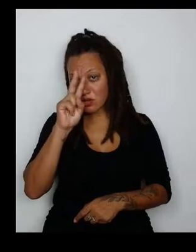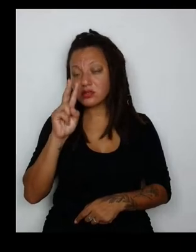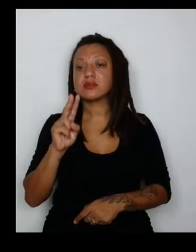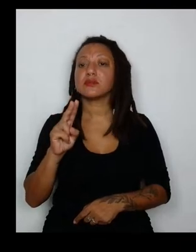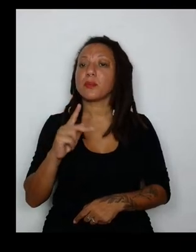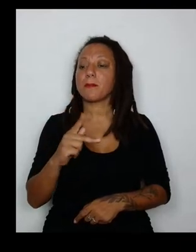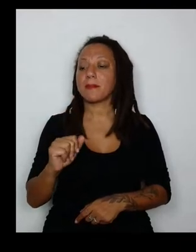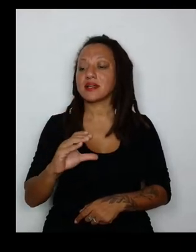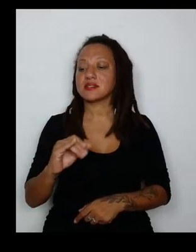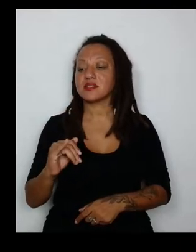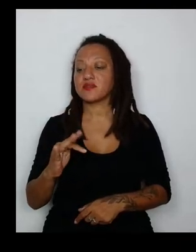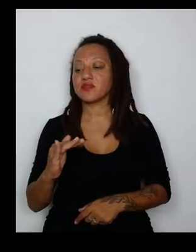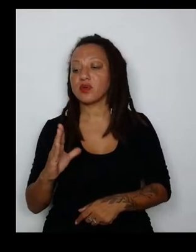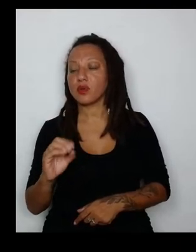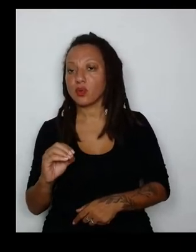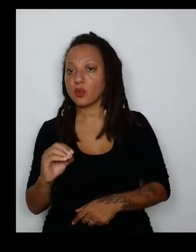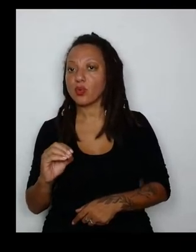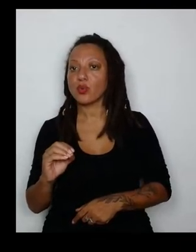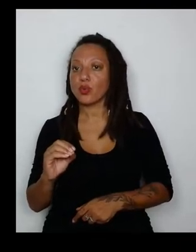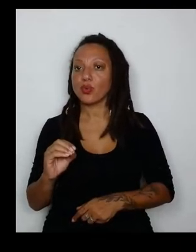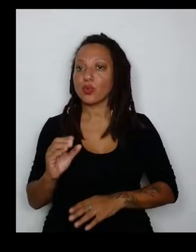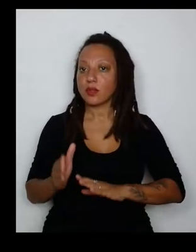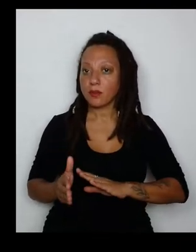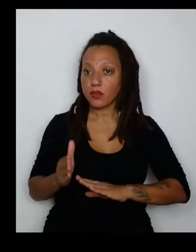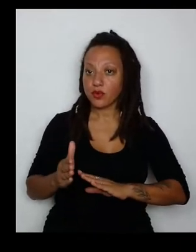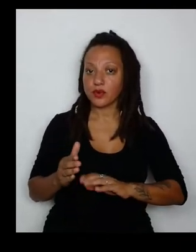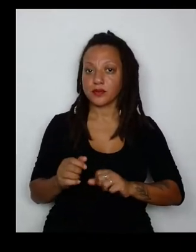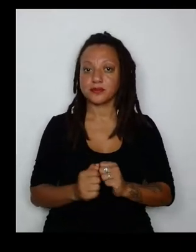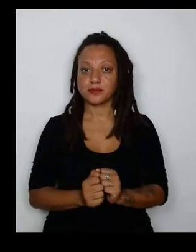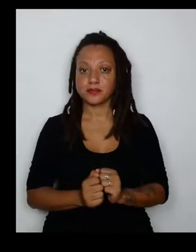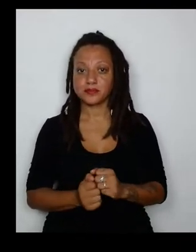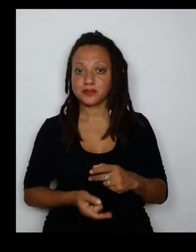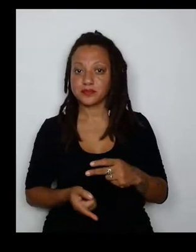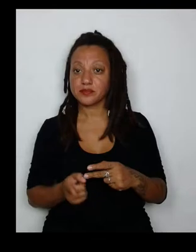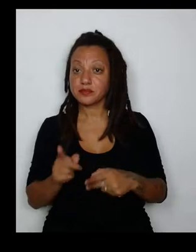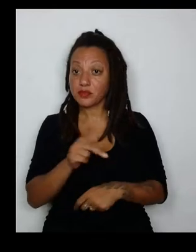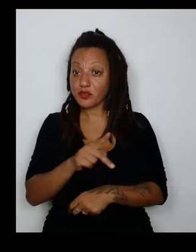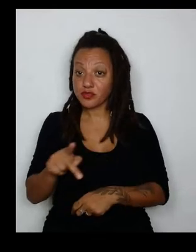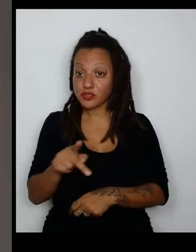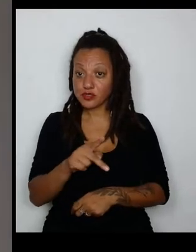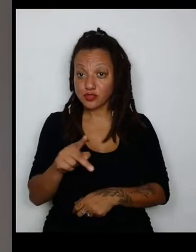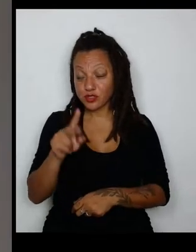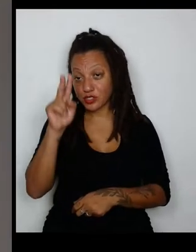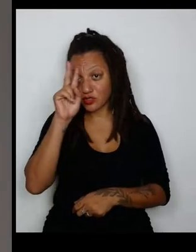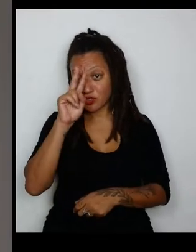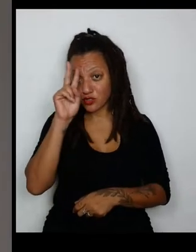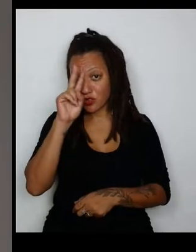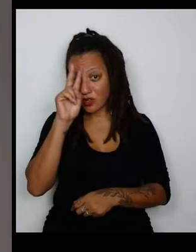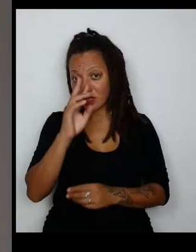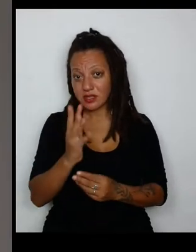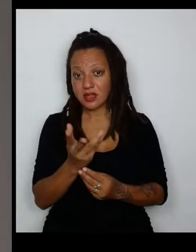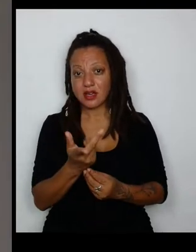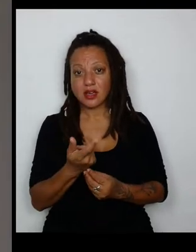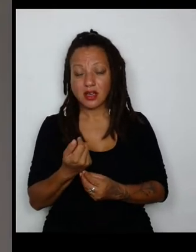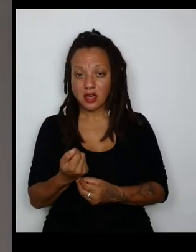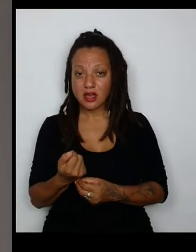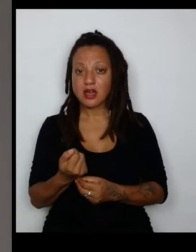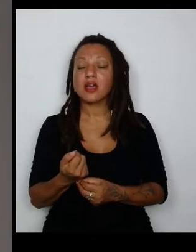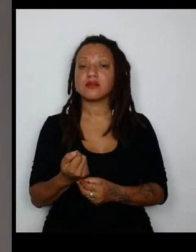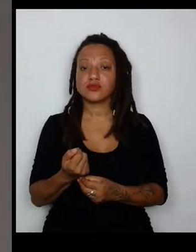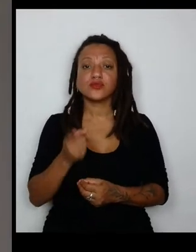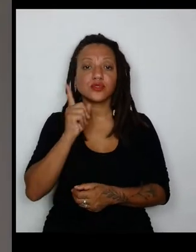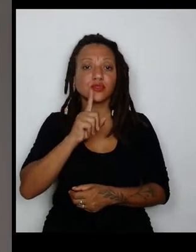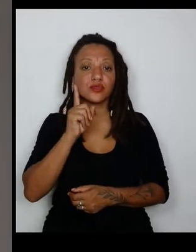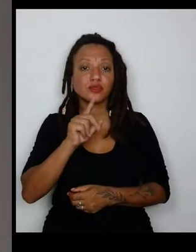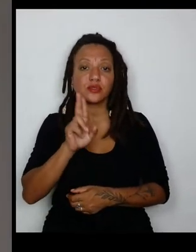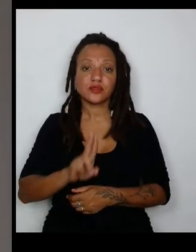pacific heather waldrop is an associate director of the honors college and professor of art history at appalachian